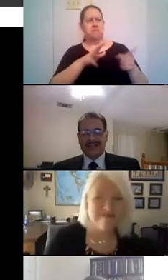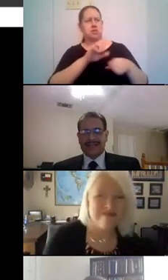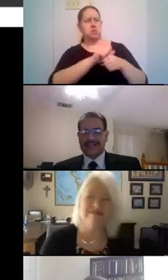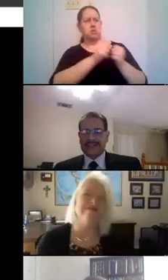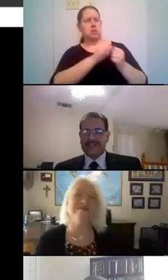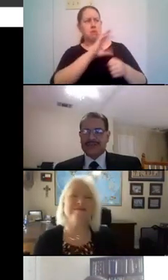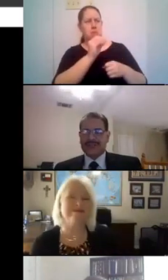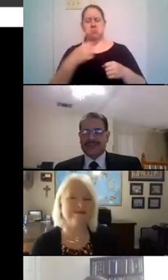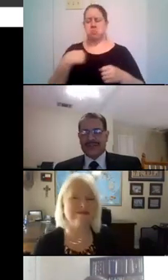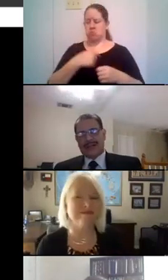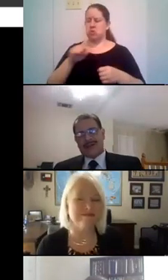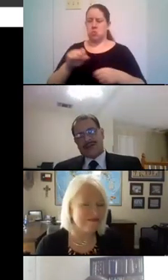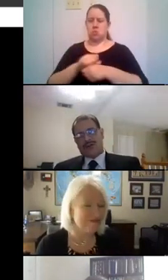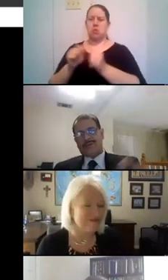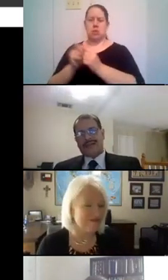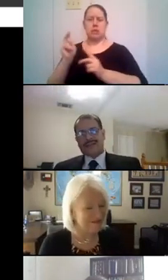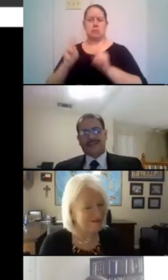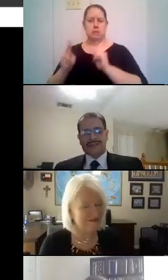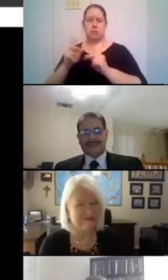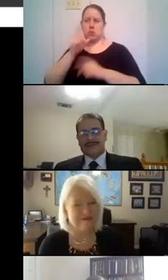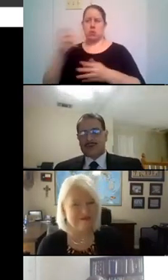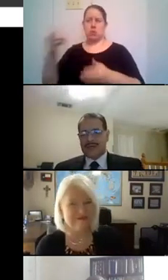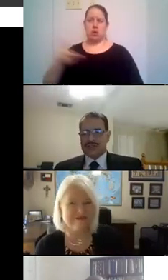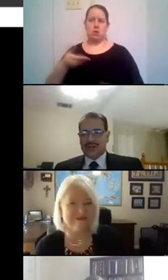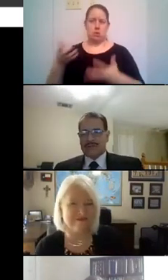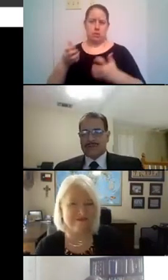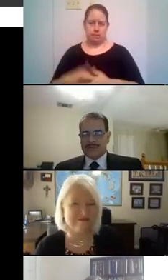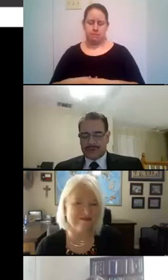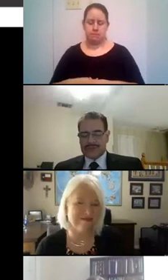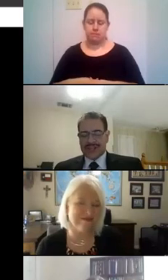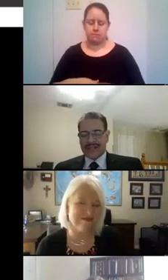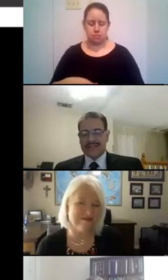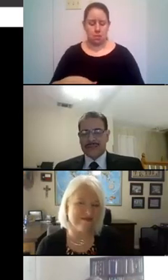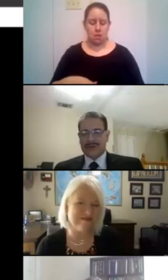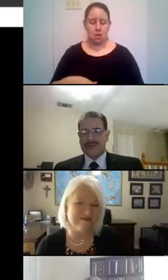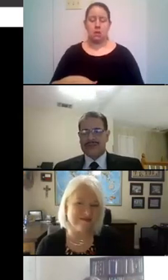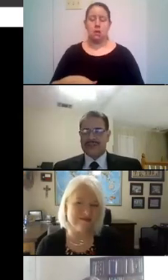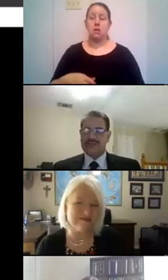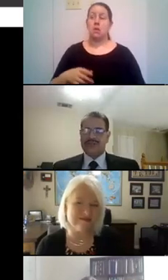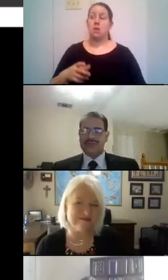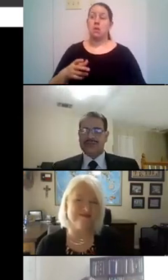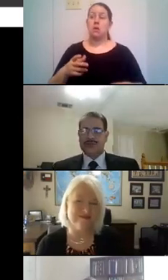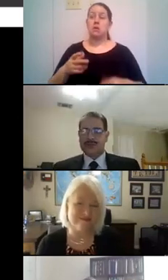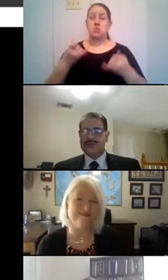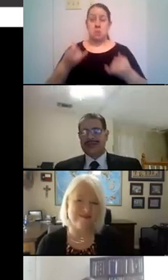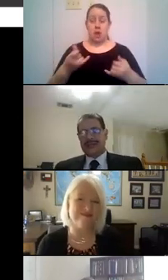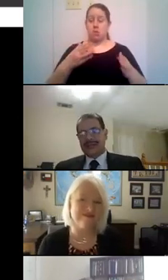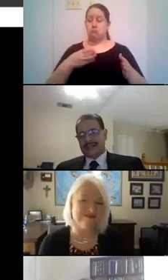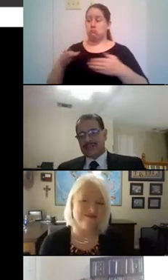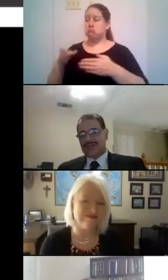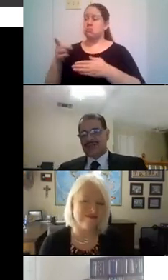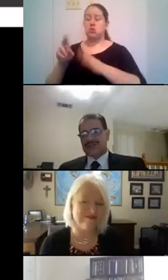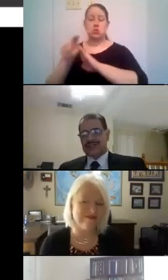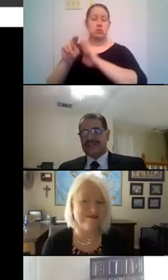determine the industries, going back to what I saw firsthand in New Braunfels, the construction of homes and